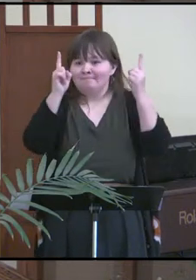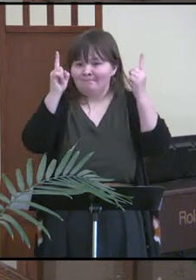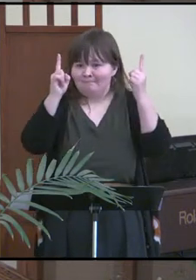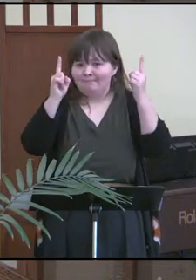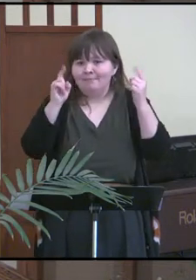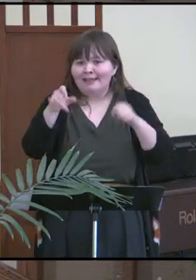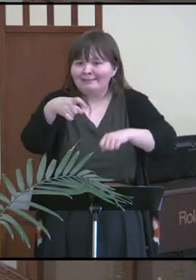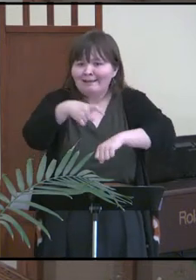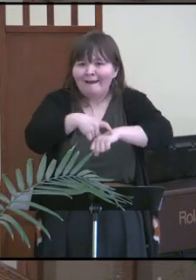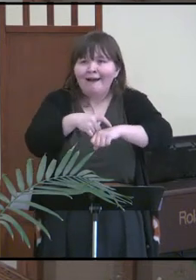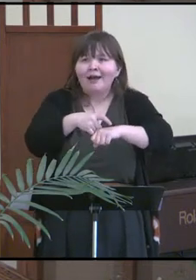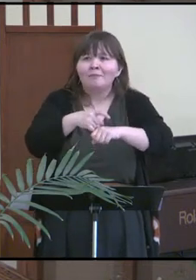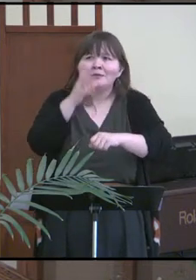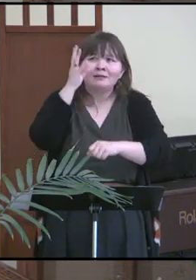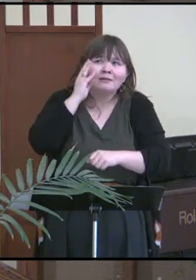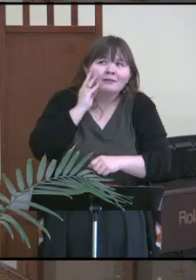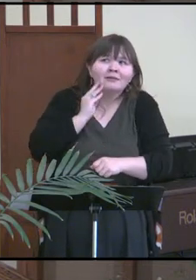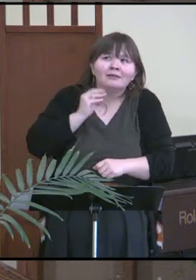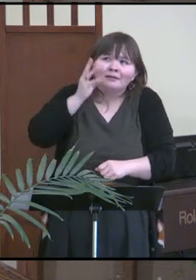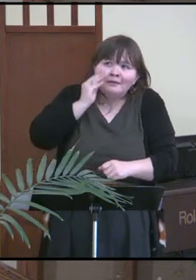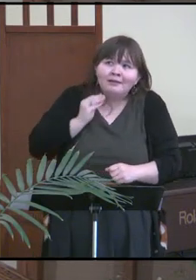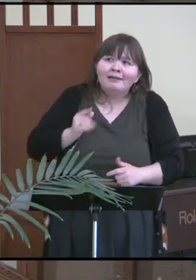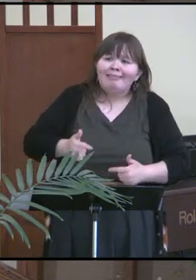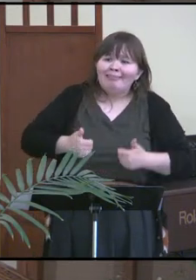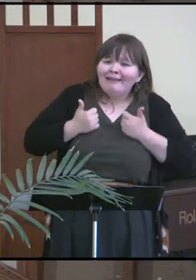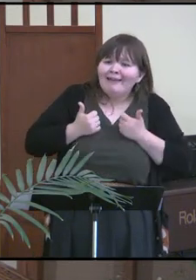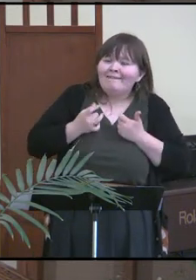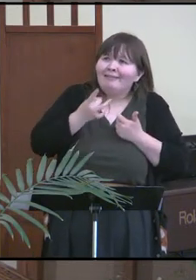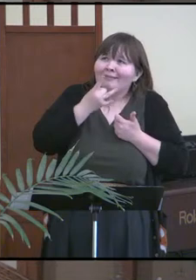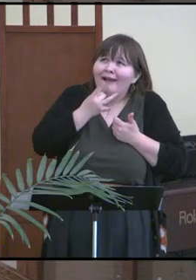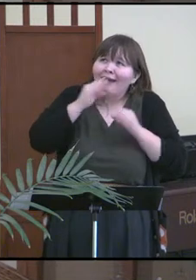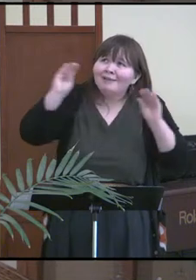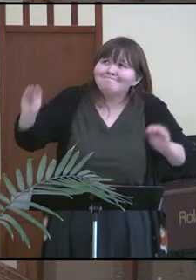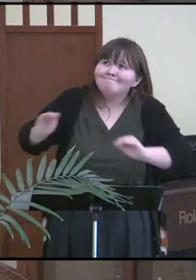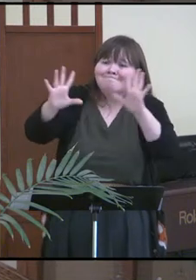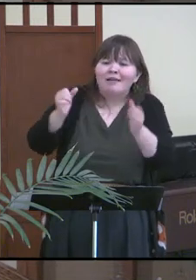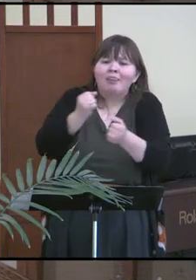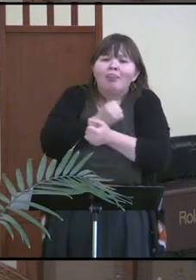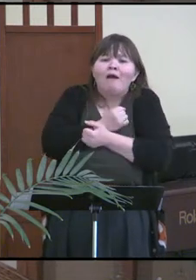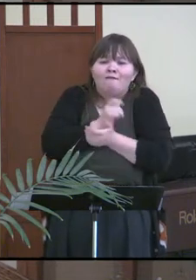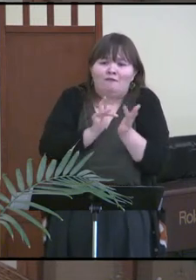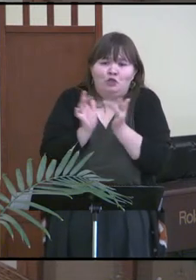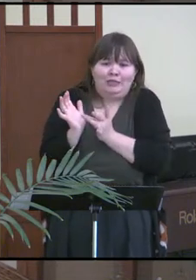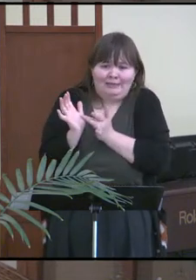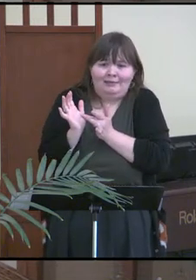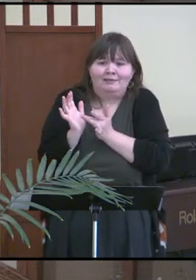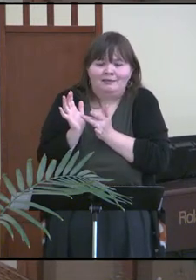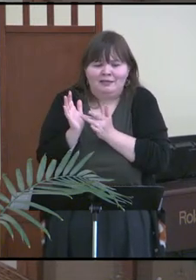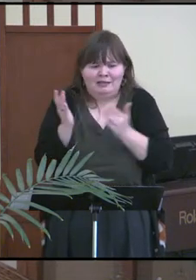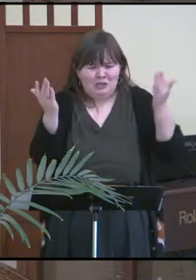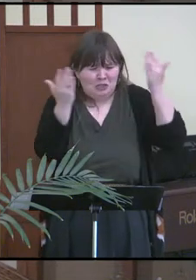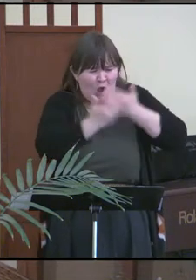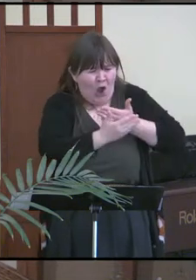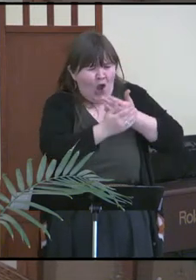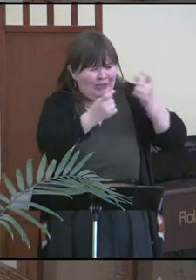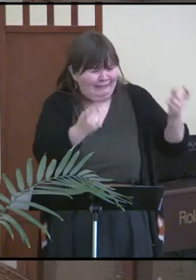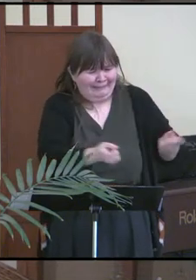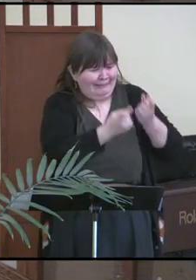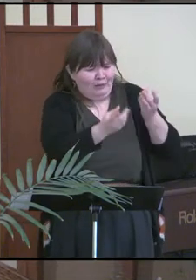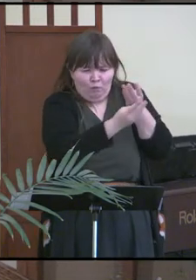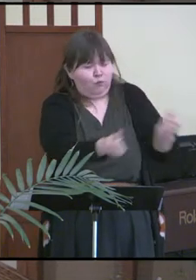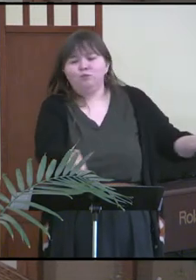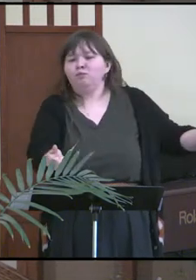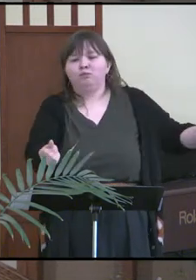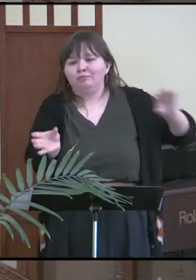dwell in the presence of light and love of Christ that dispels the shadows of the things that help to bring